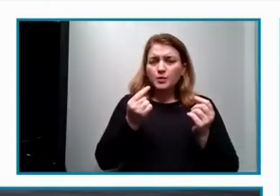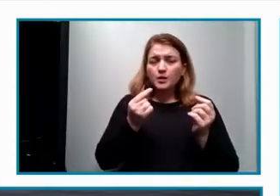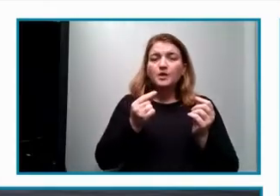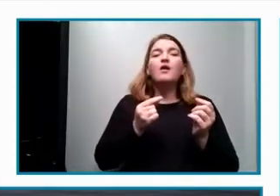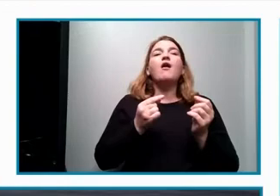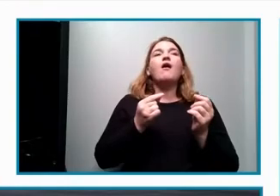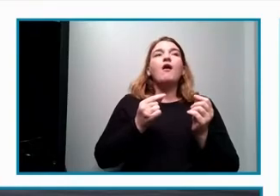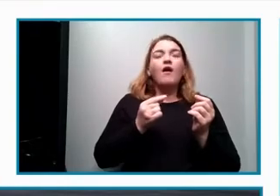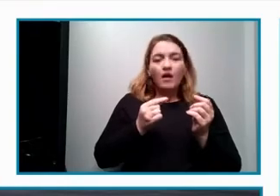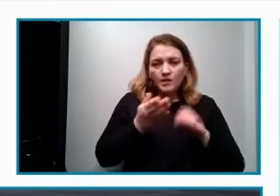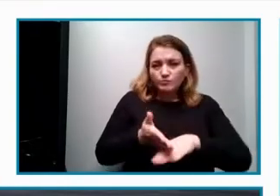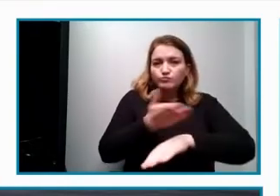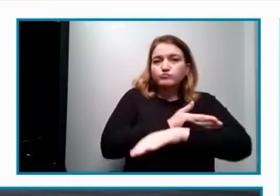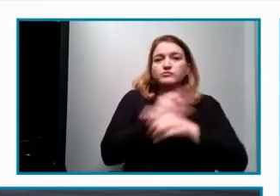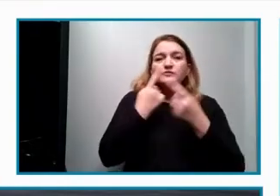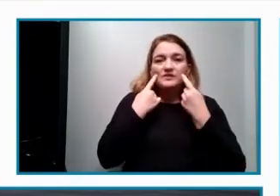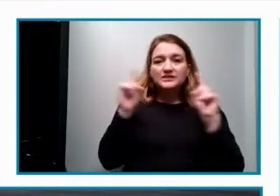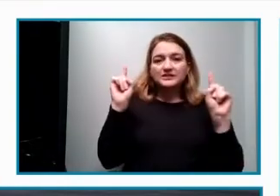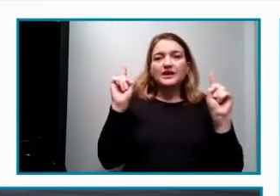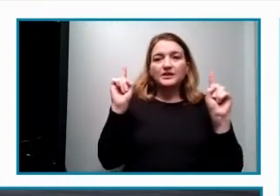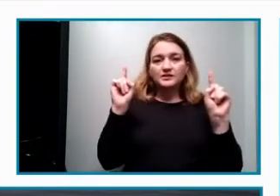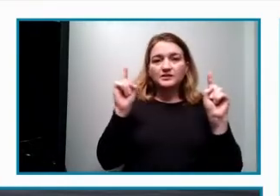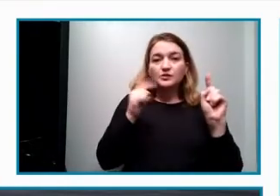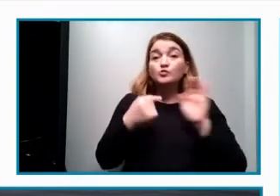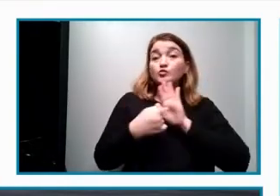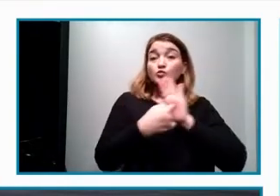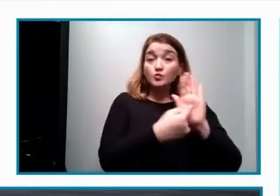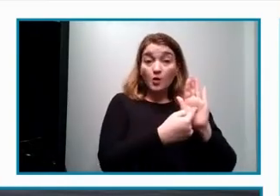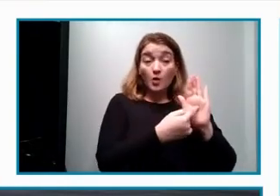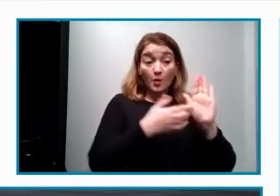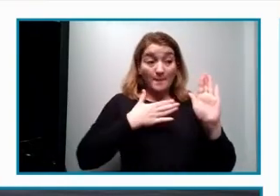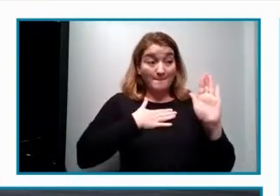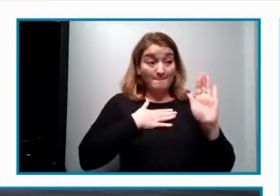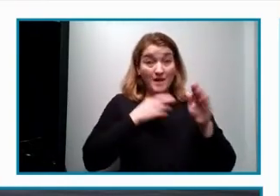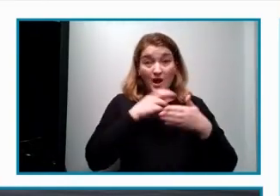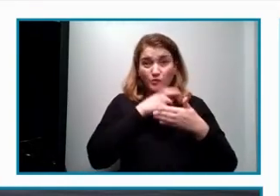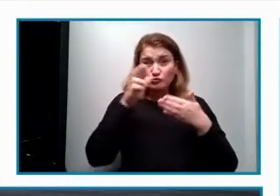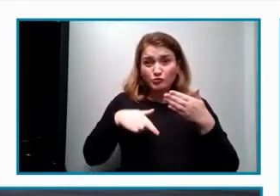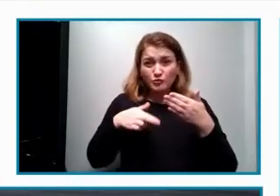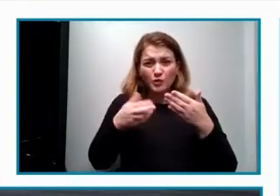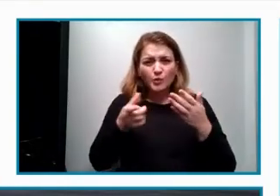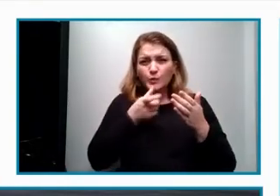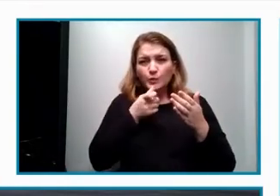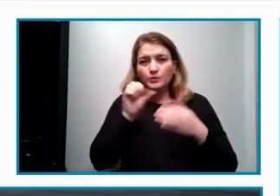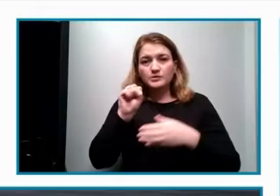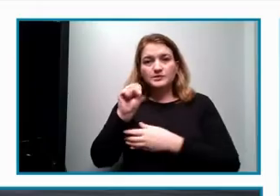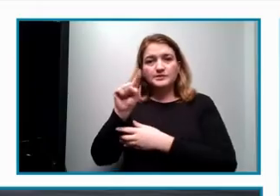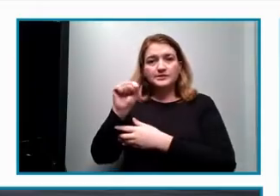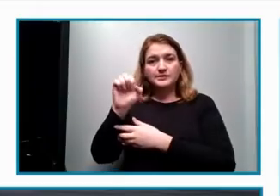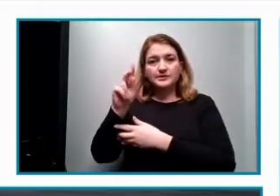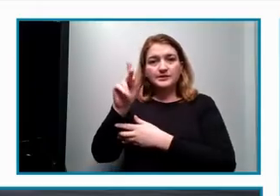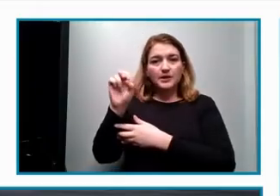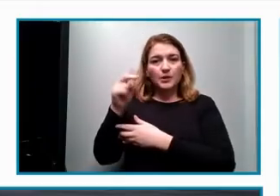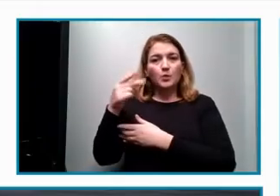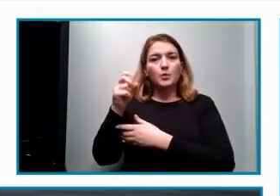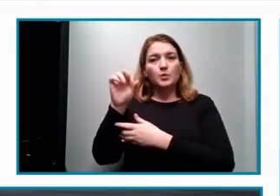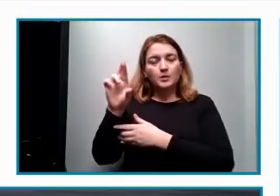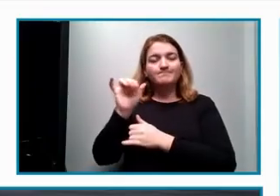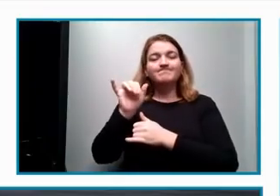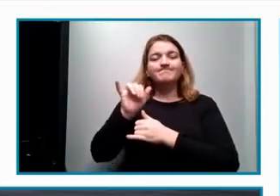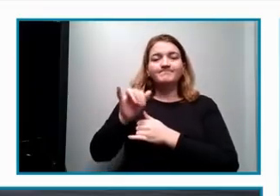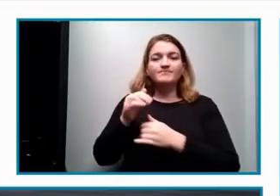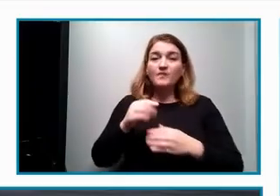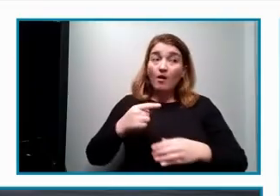your success to stakeholders. They are the first step in designing a program and ensuring you are meeting a community